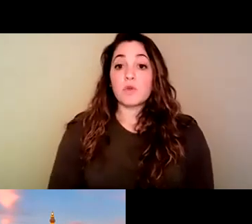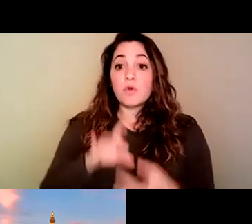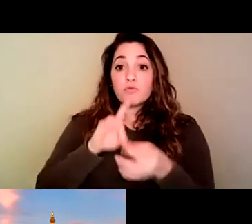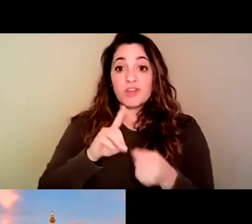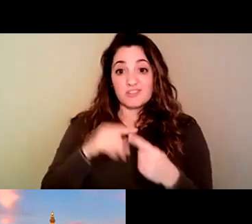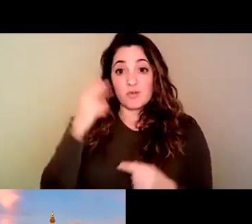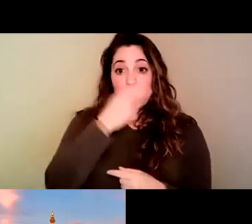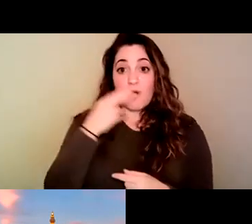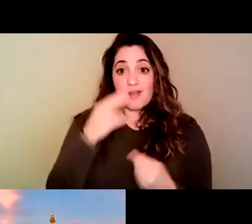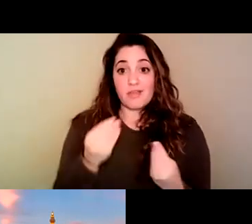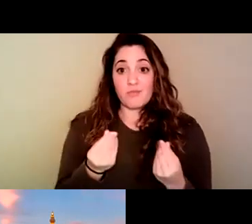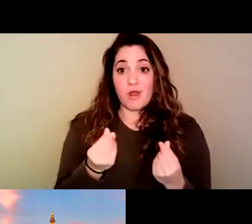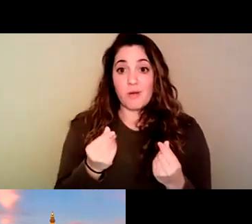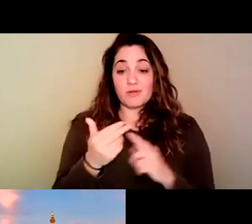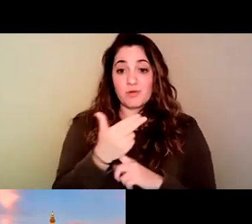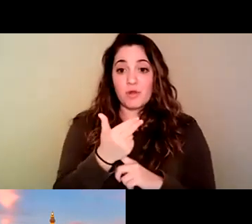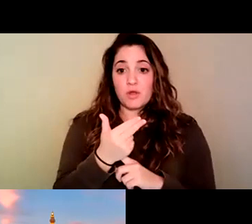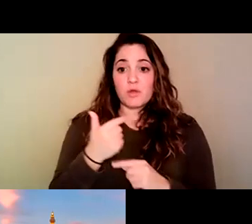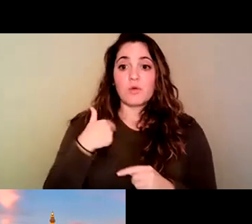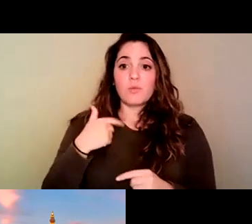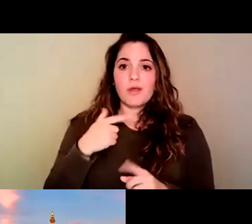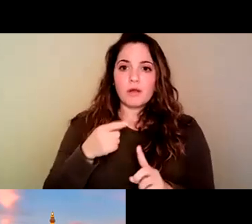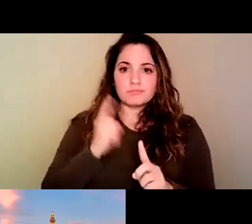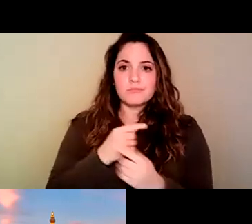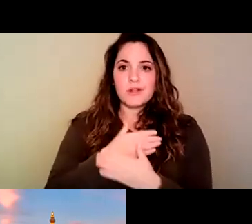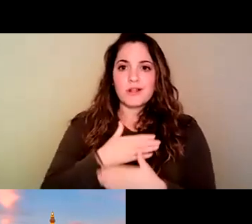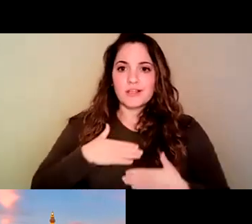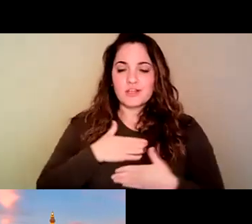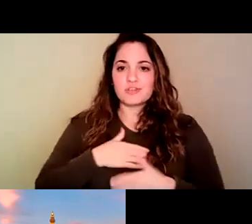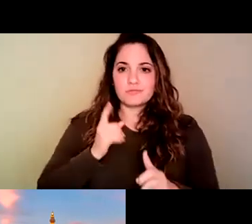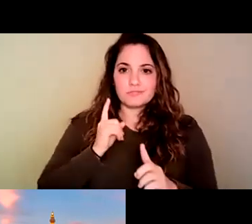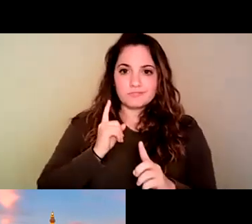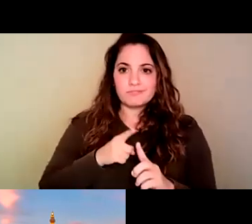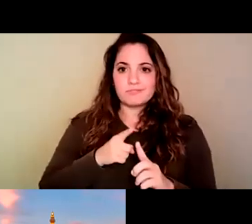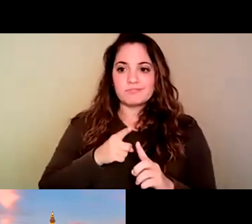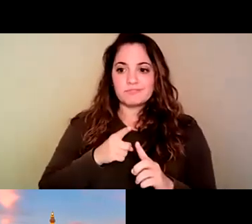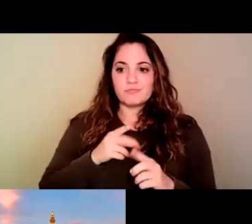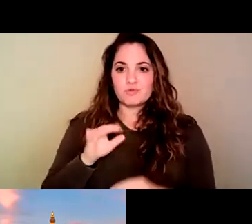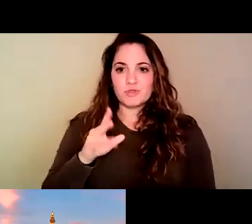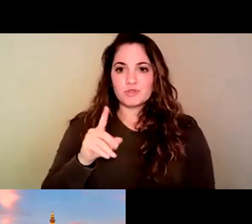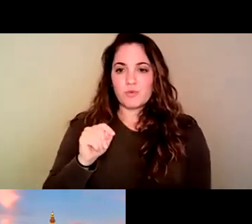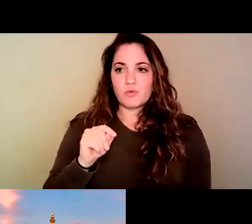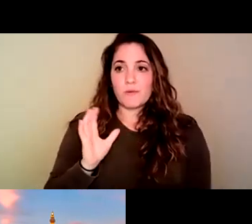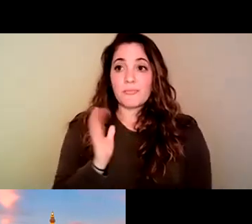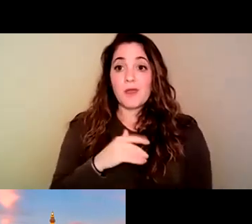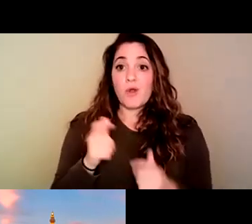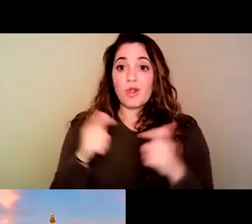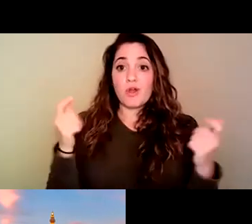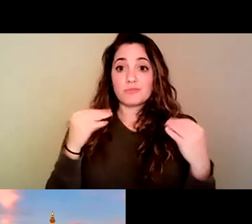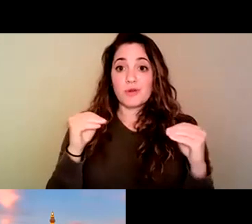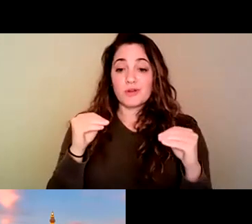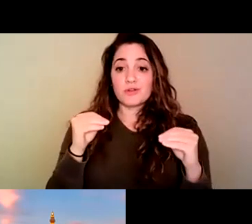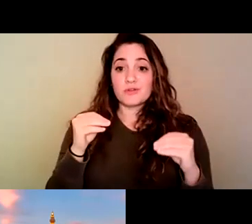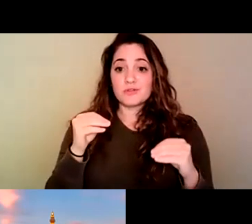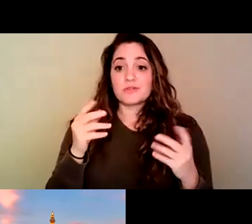Waikiki, we are a pure leisure destination driven resort. And our largest market is the